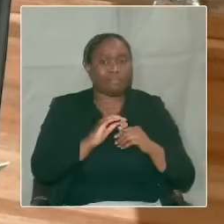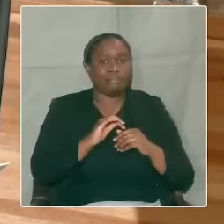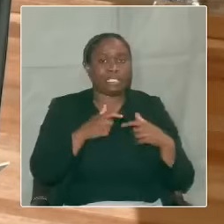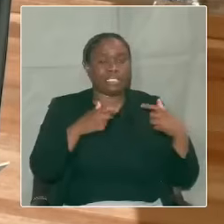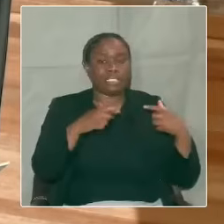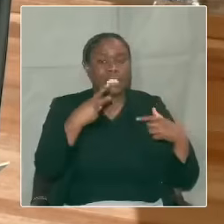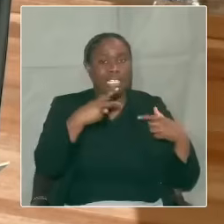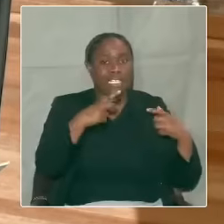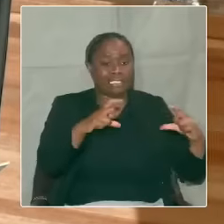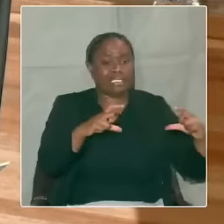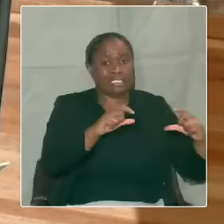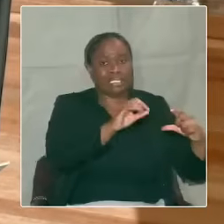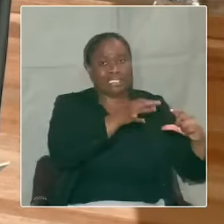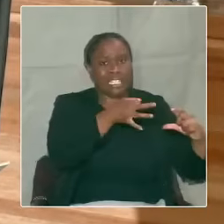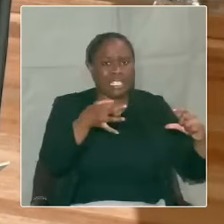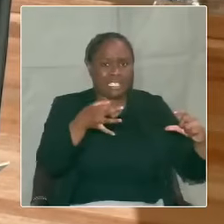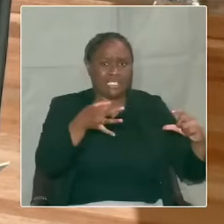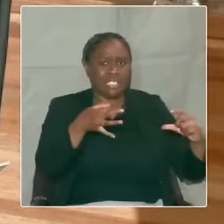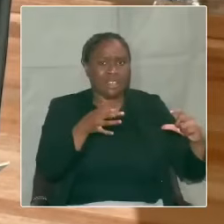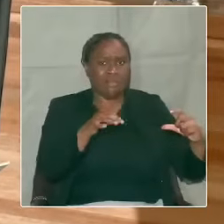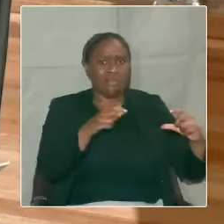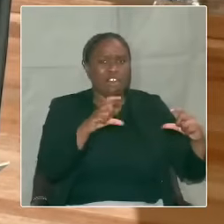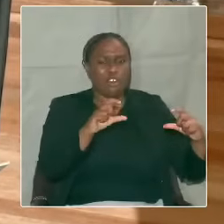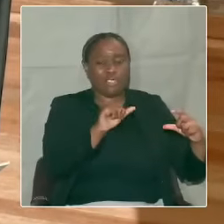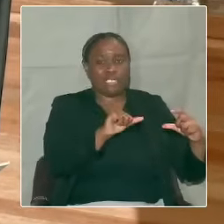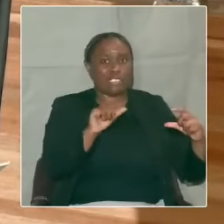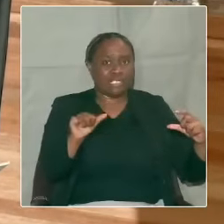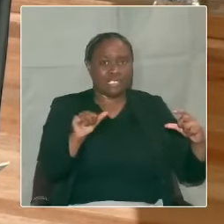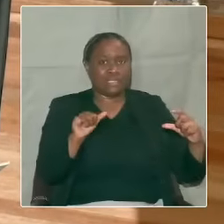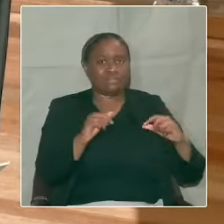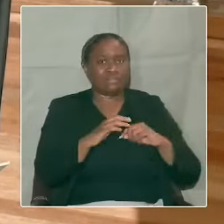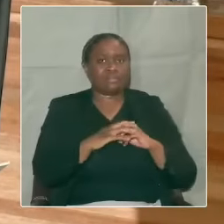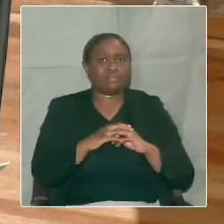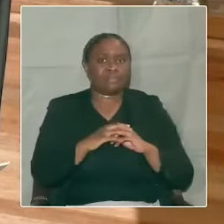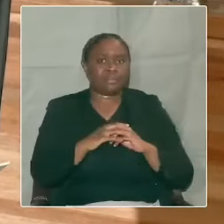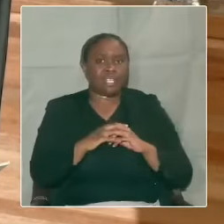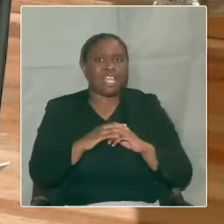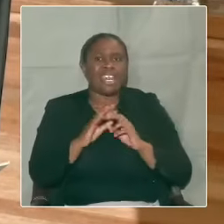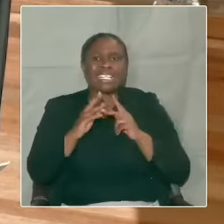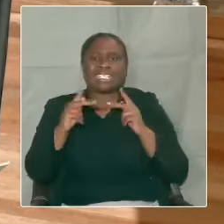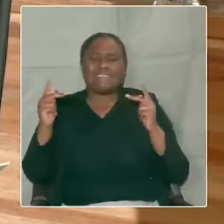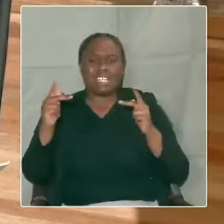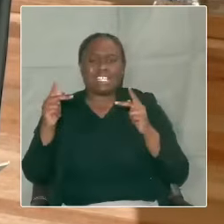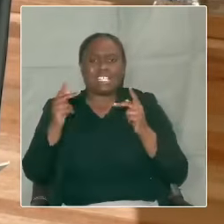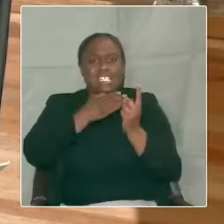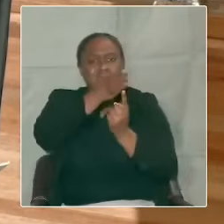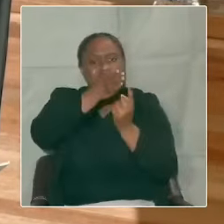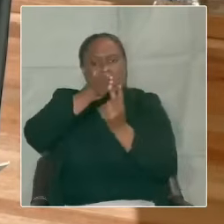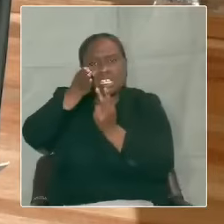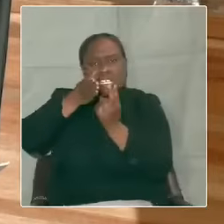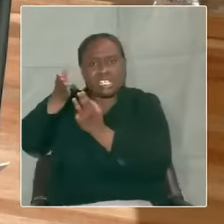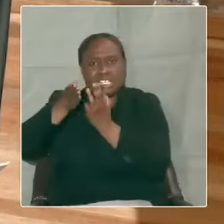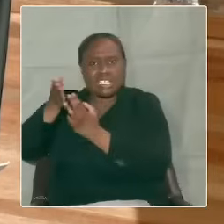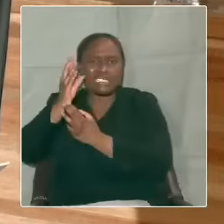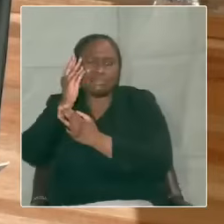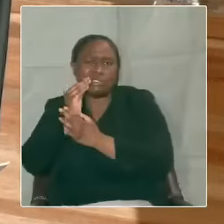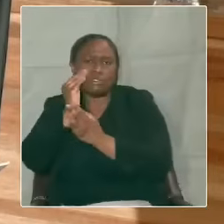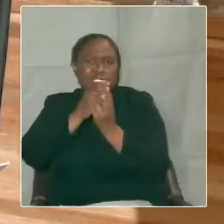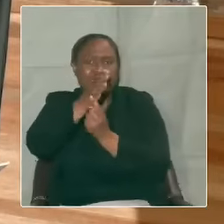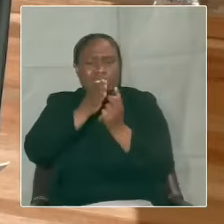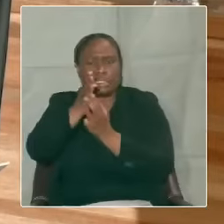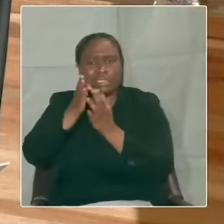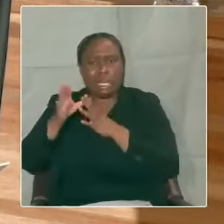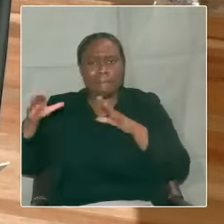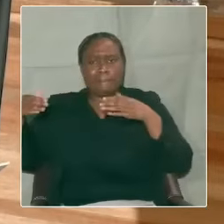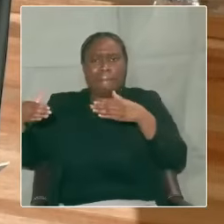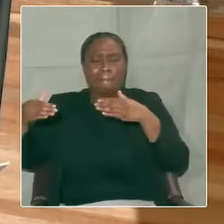of paragraph 66 about the cross-functional approach, which enabled the team to leverage expertise